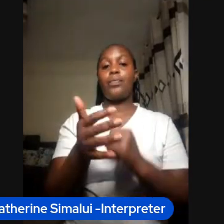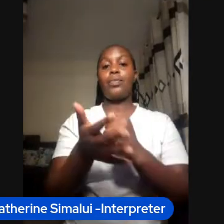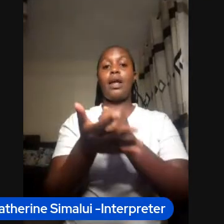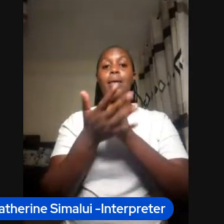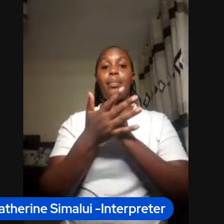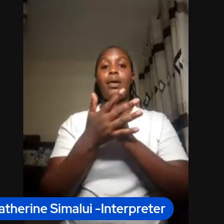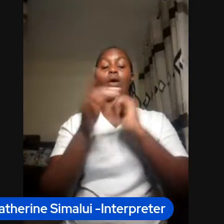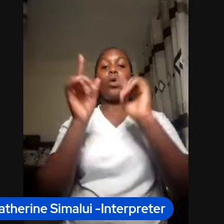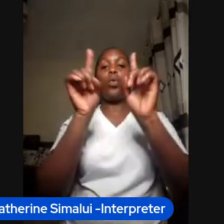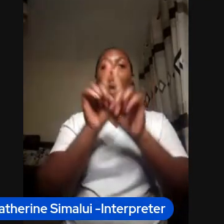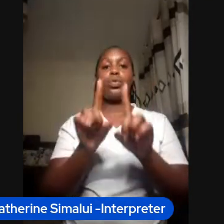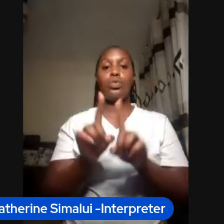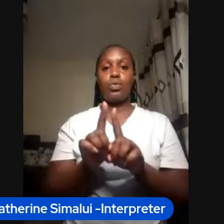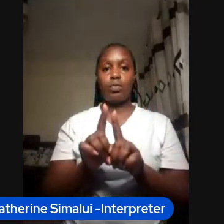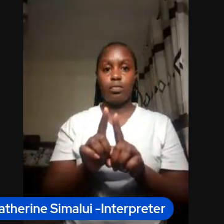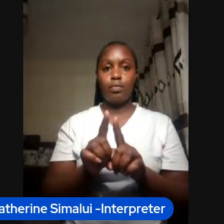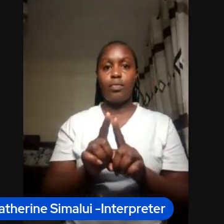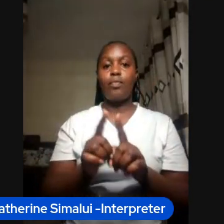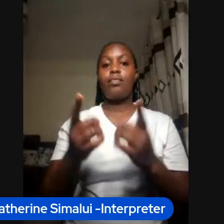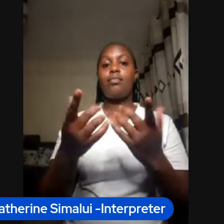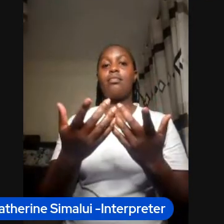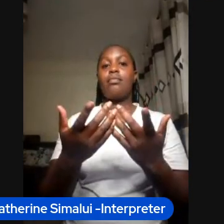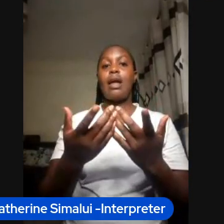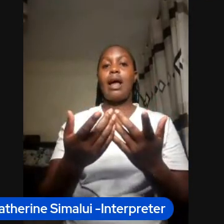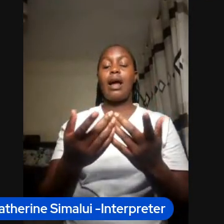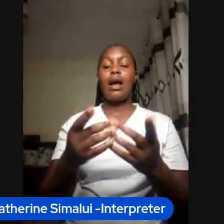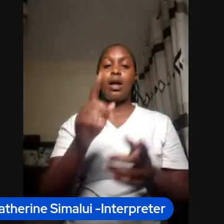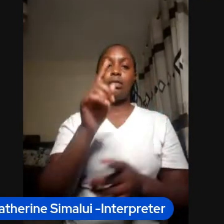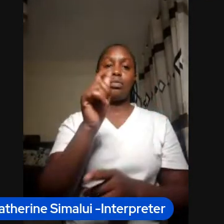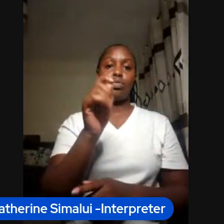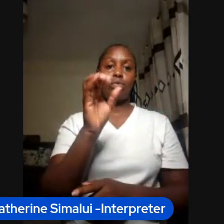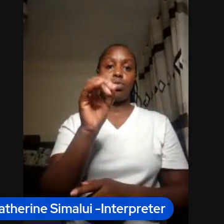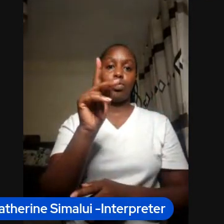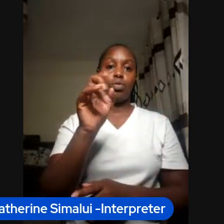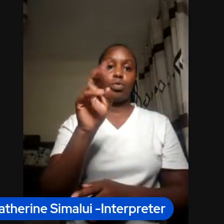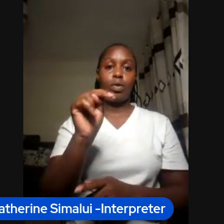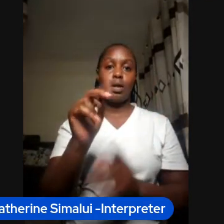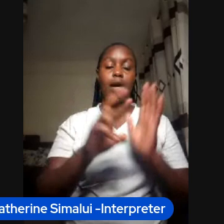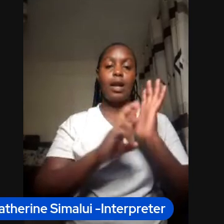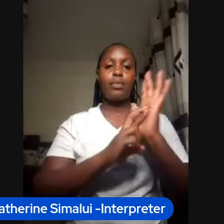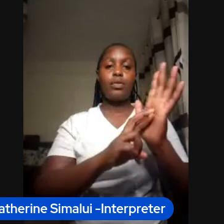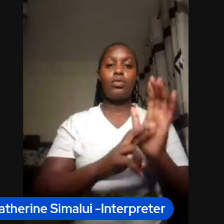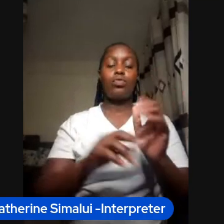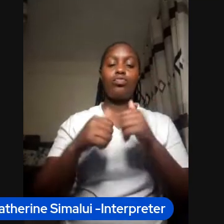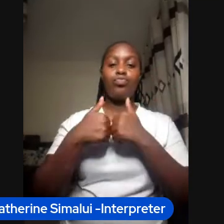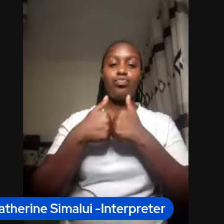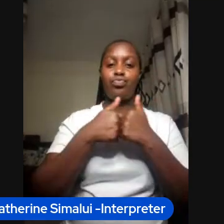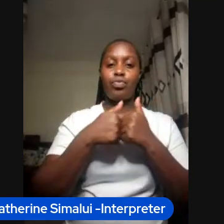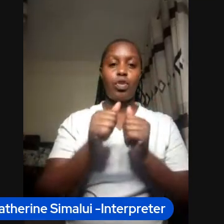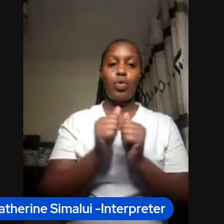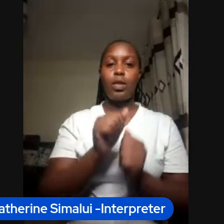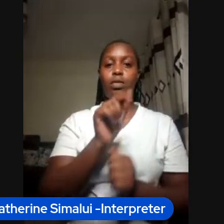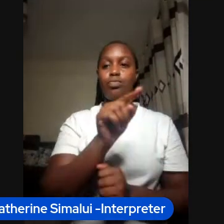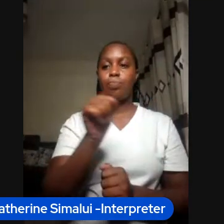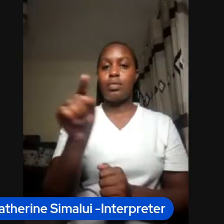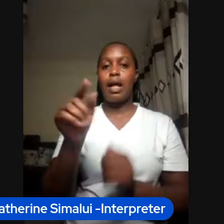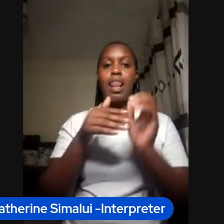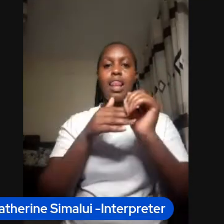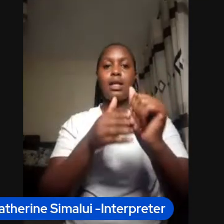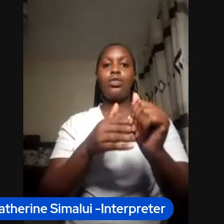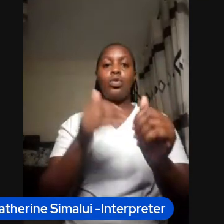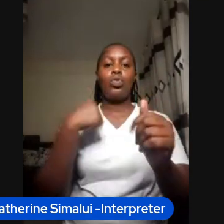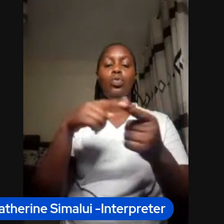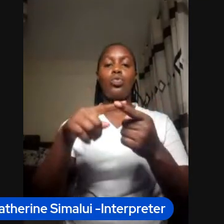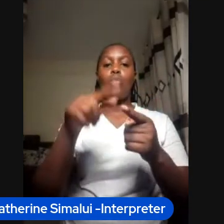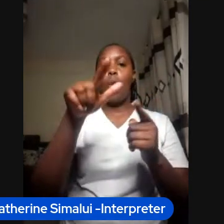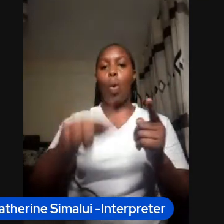also token representation. And I've also like struggled with this. It leads to underpayment and even